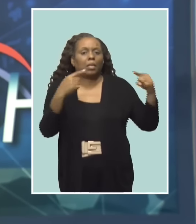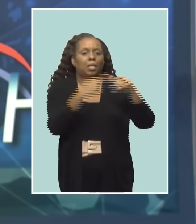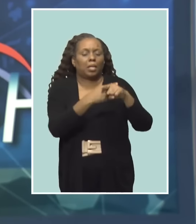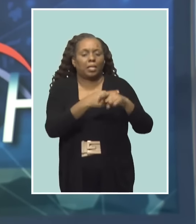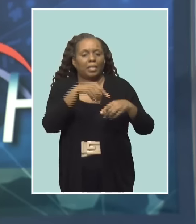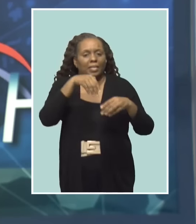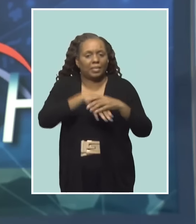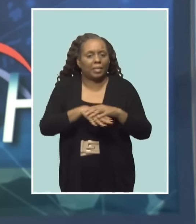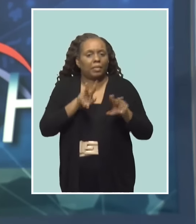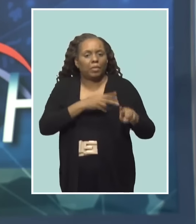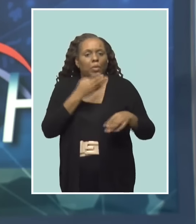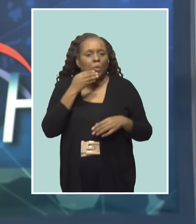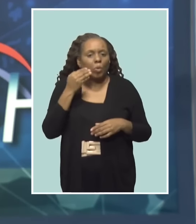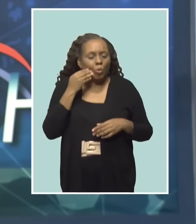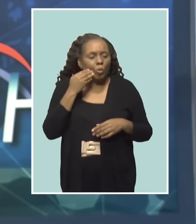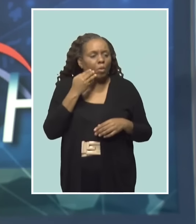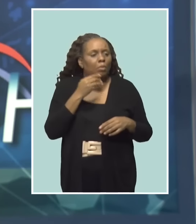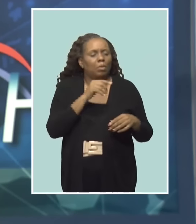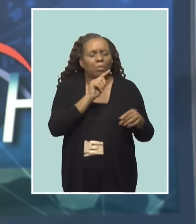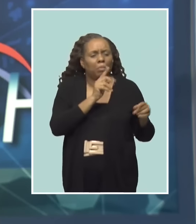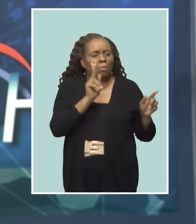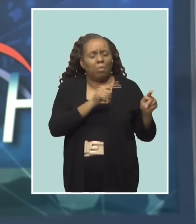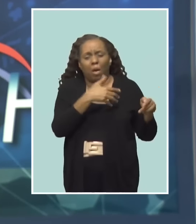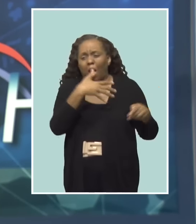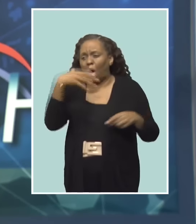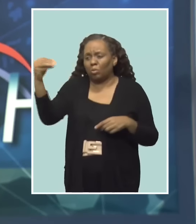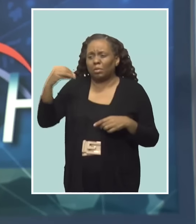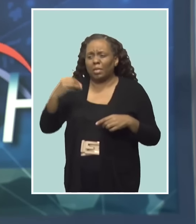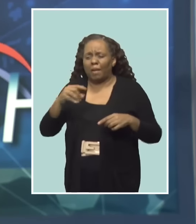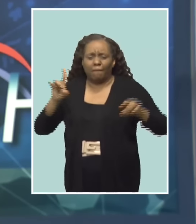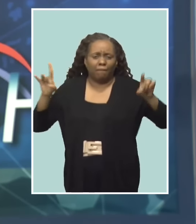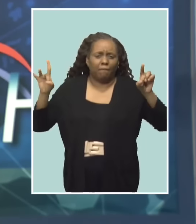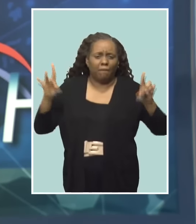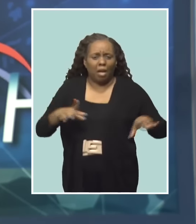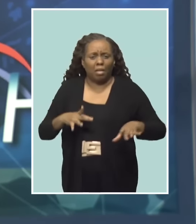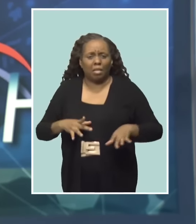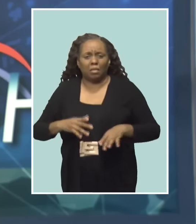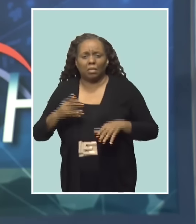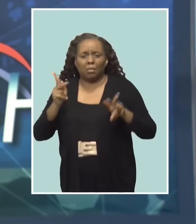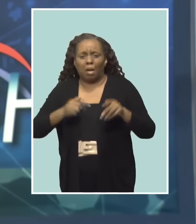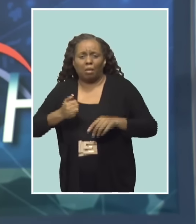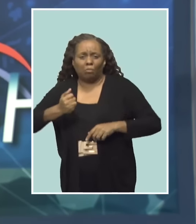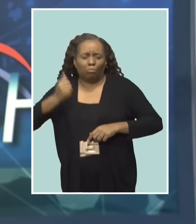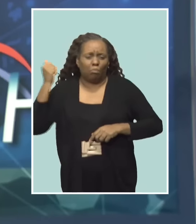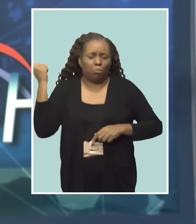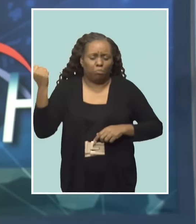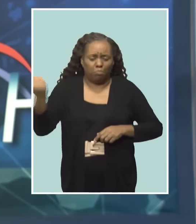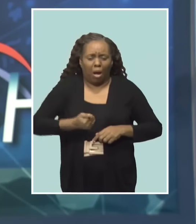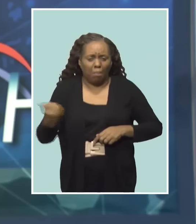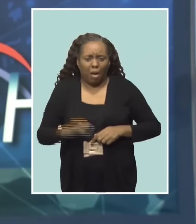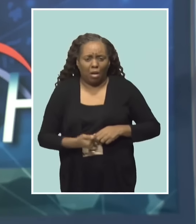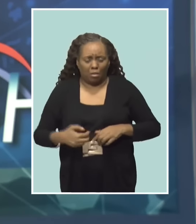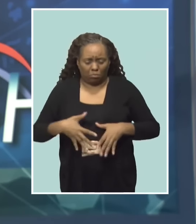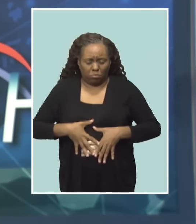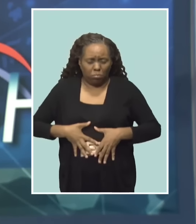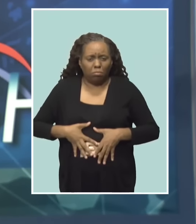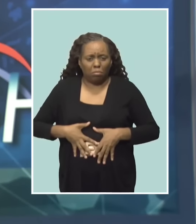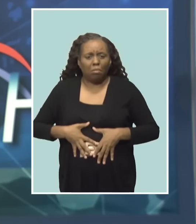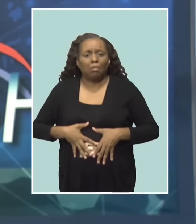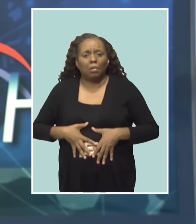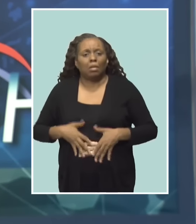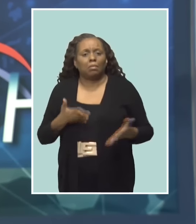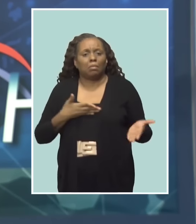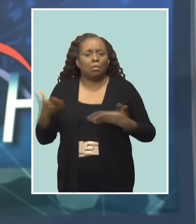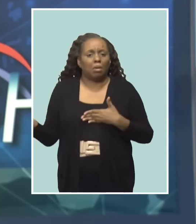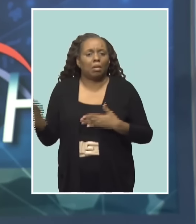the funeral home and continued on the outside where it turned violent, resulting in Trevor Bradshaw receiving two stab wounds to his torso. He was